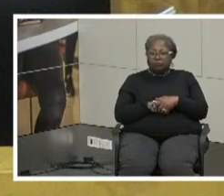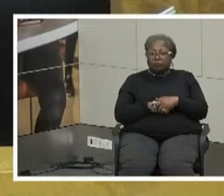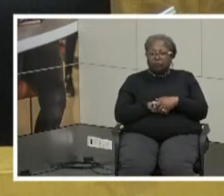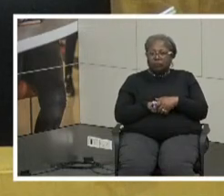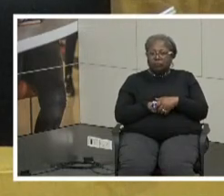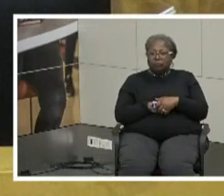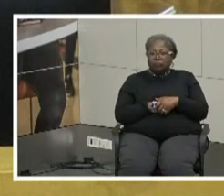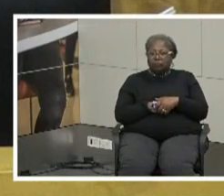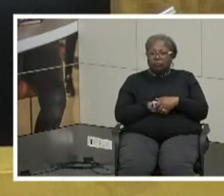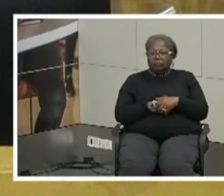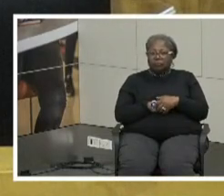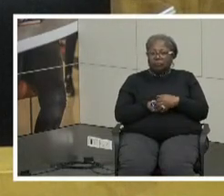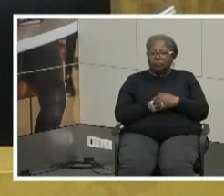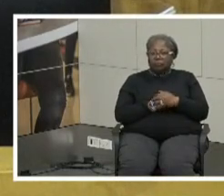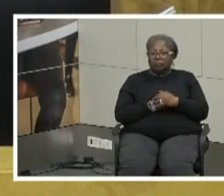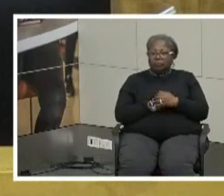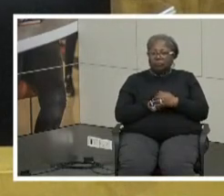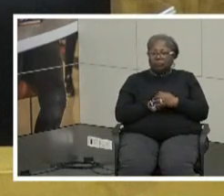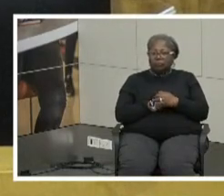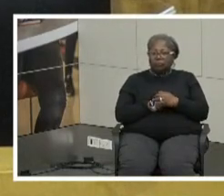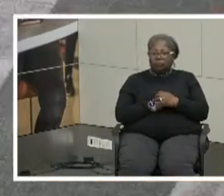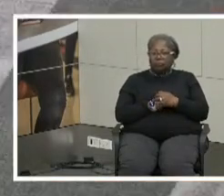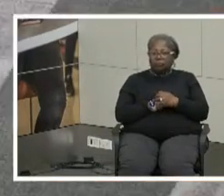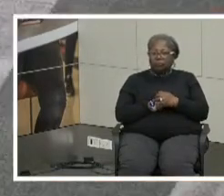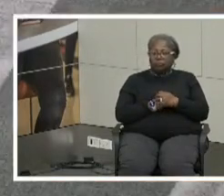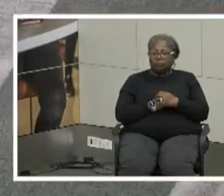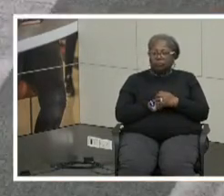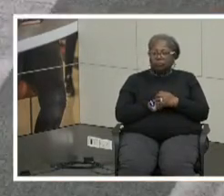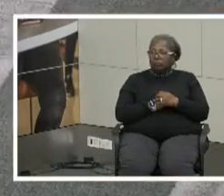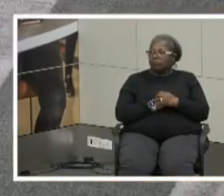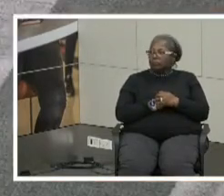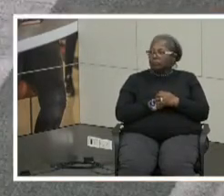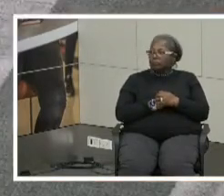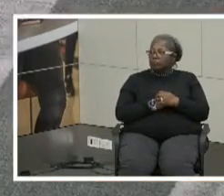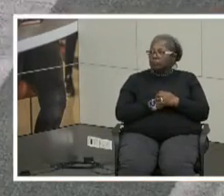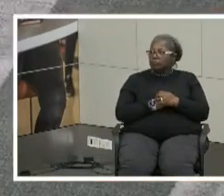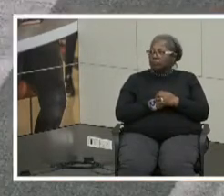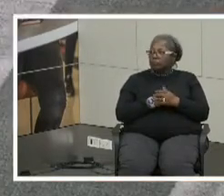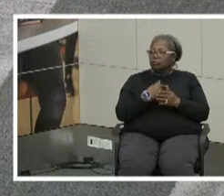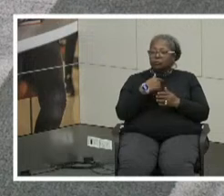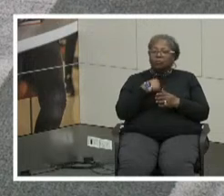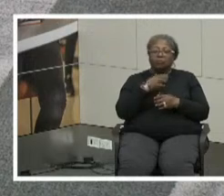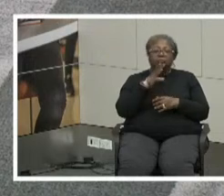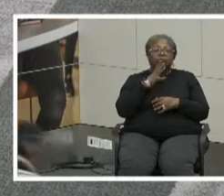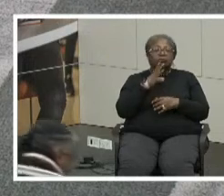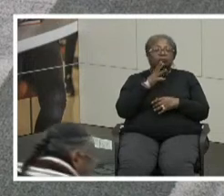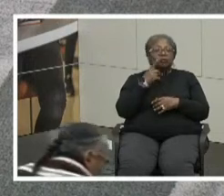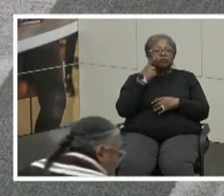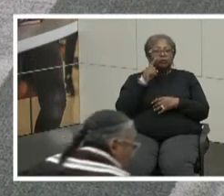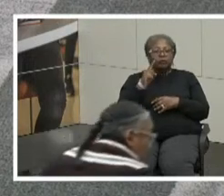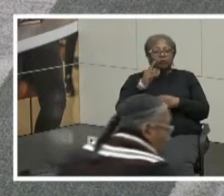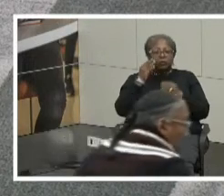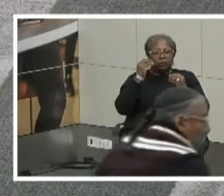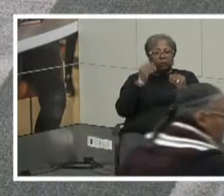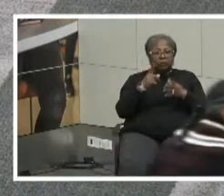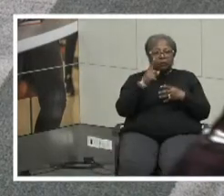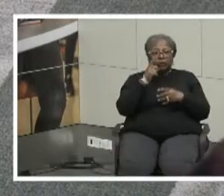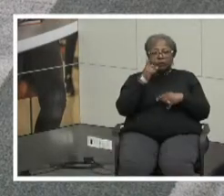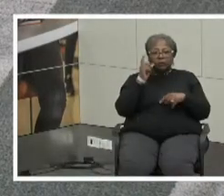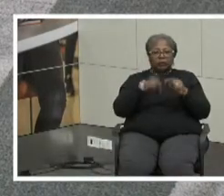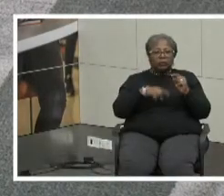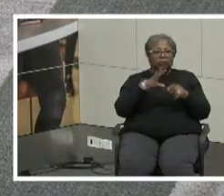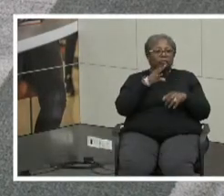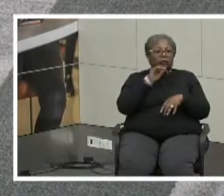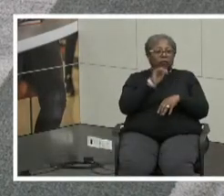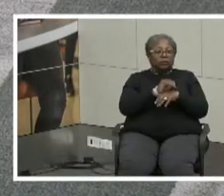29 Mr Gros Cur yes sir speaking on behalf of a teacher who cannot